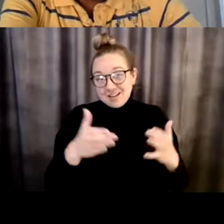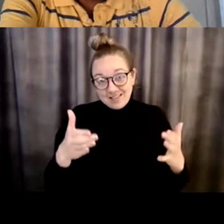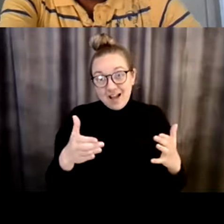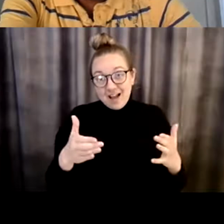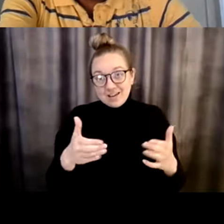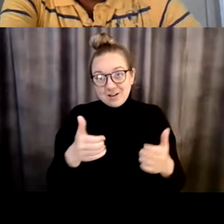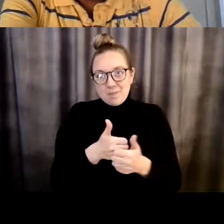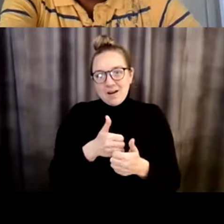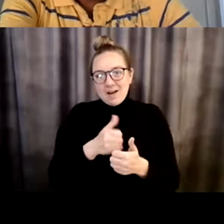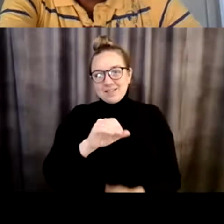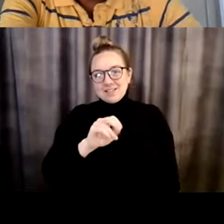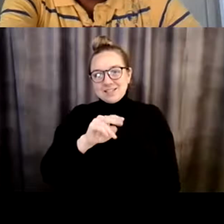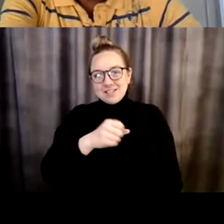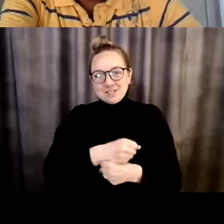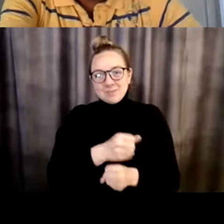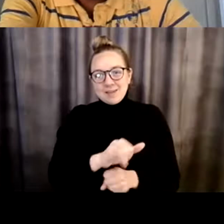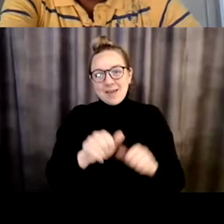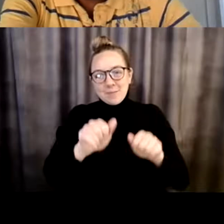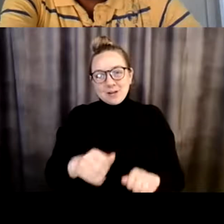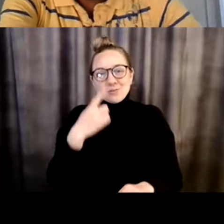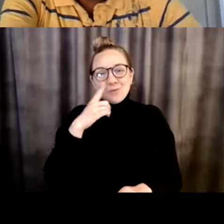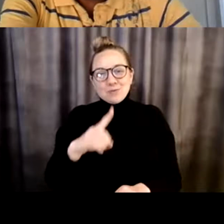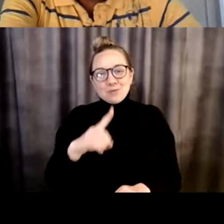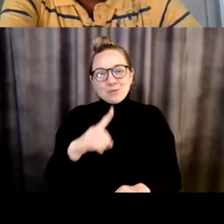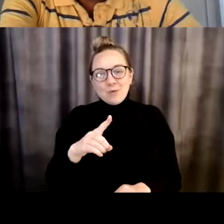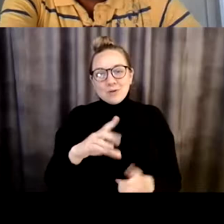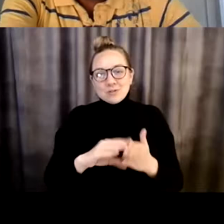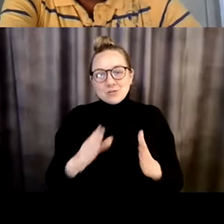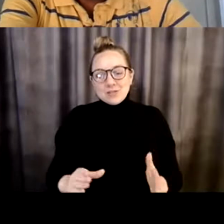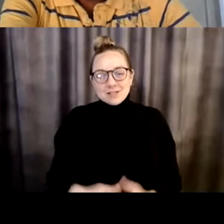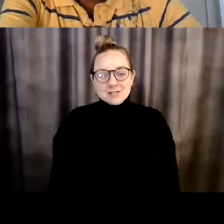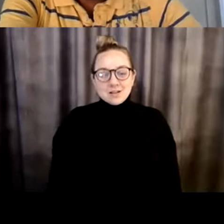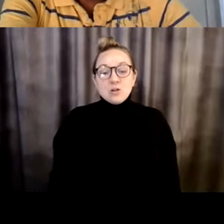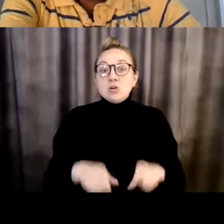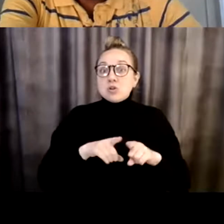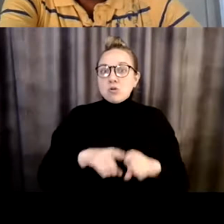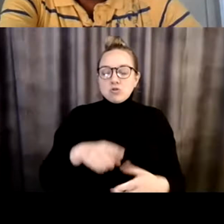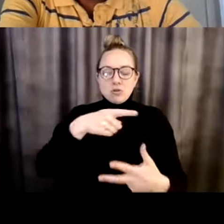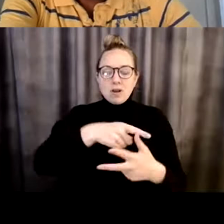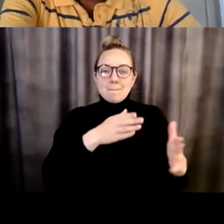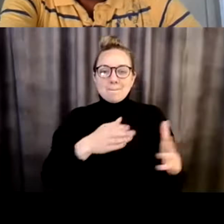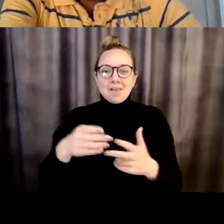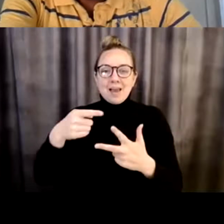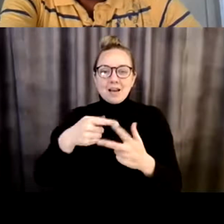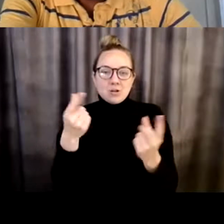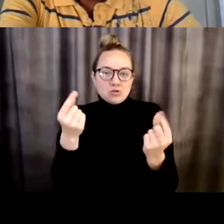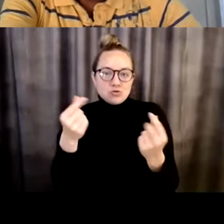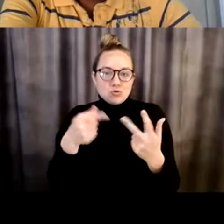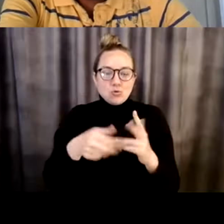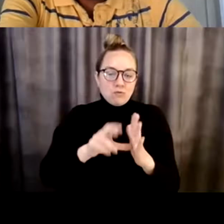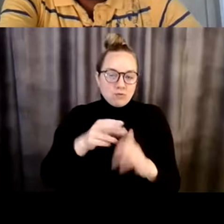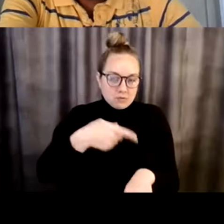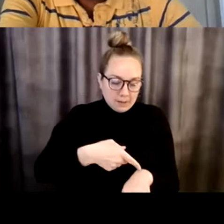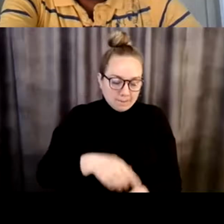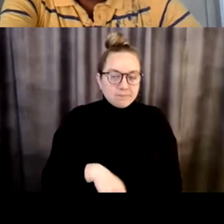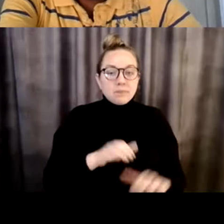So once the students in our plan do review time, then that opportunity at their end of their work time or play